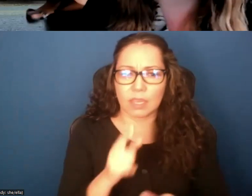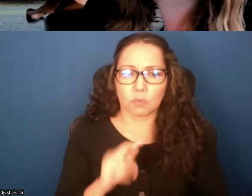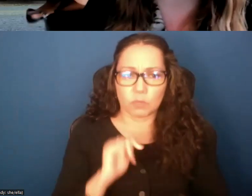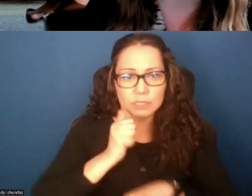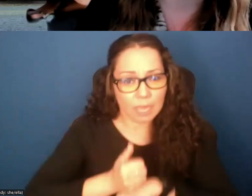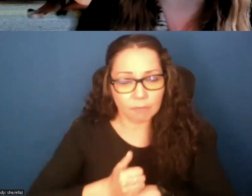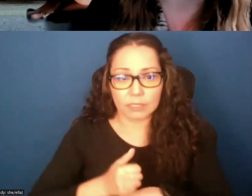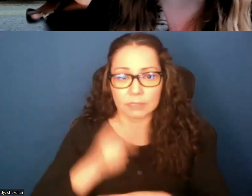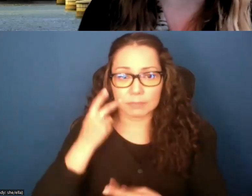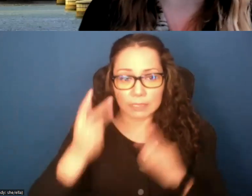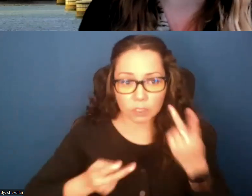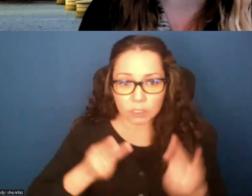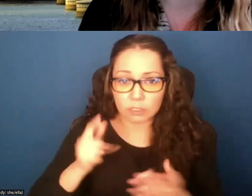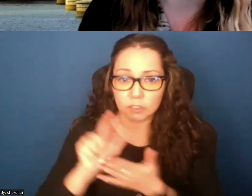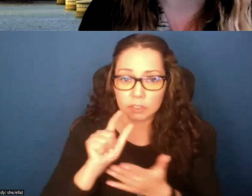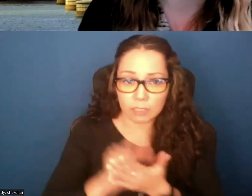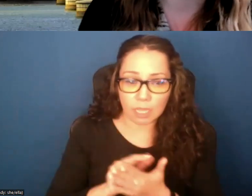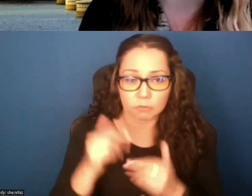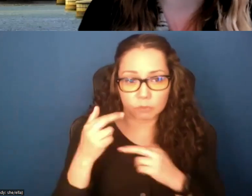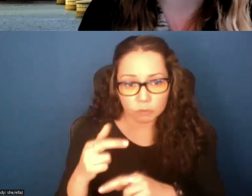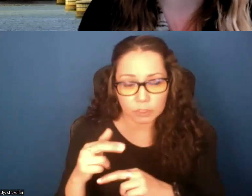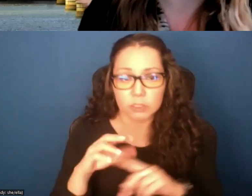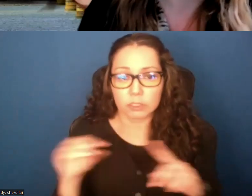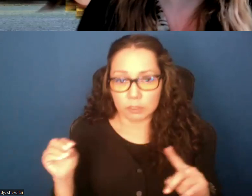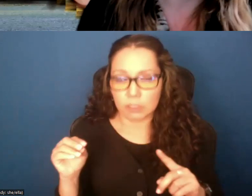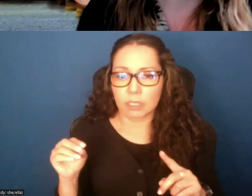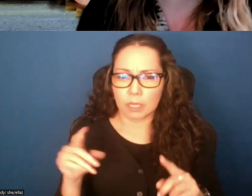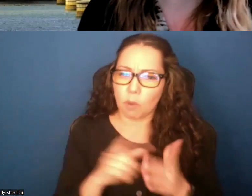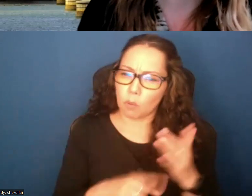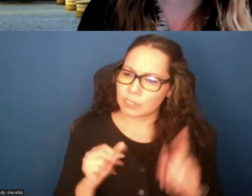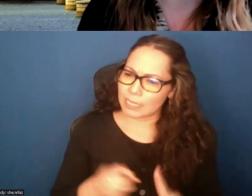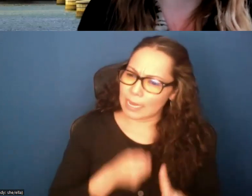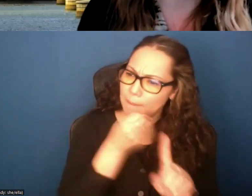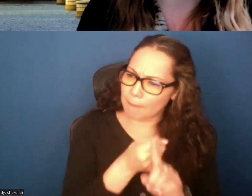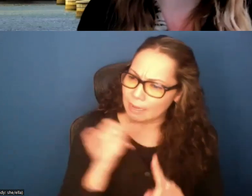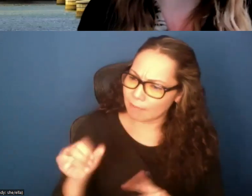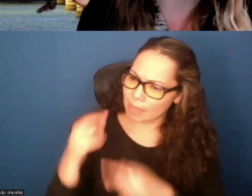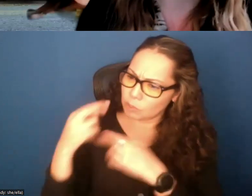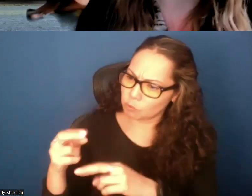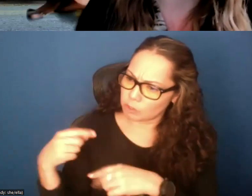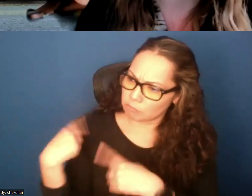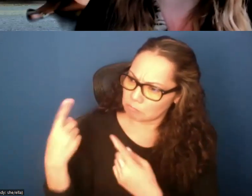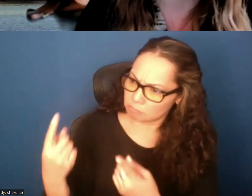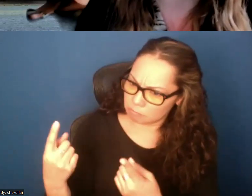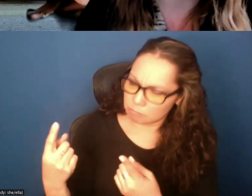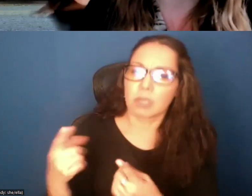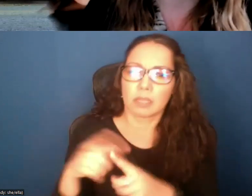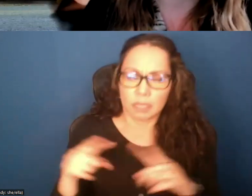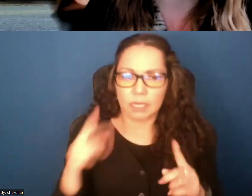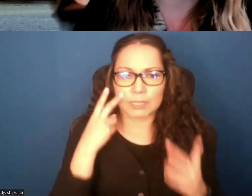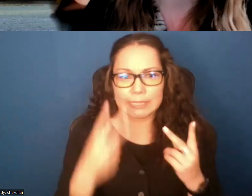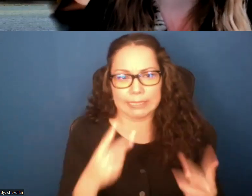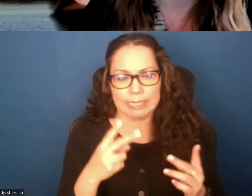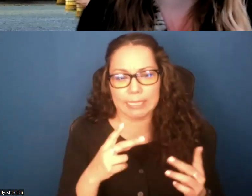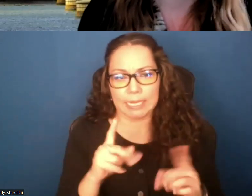restricted during COVID-19, what was the impact of that restriction? So this looks at peer-reviewed